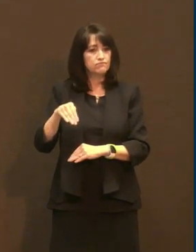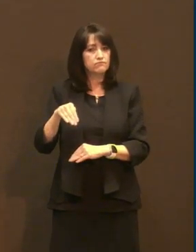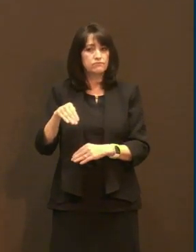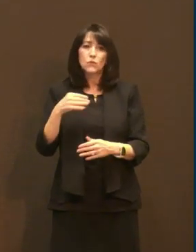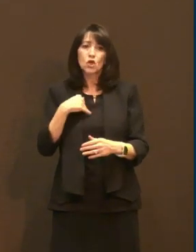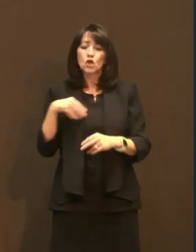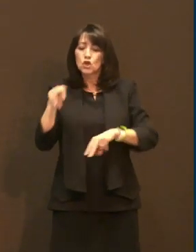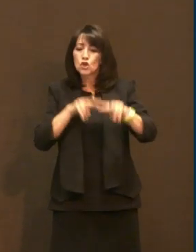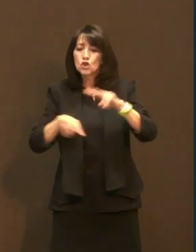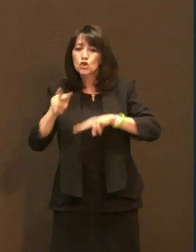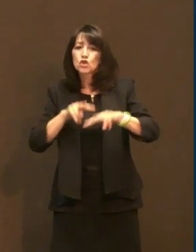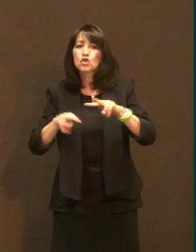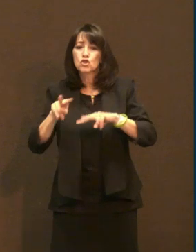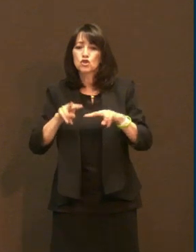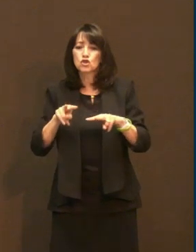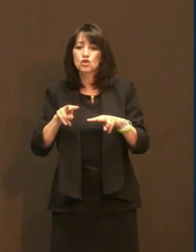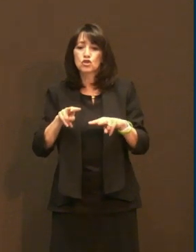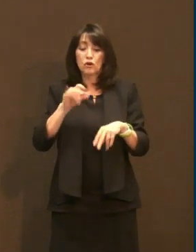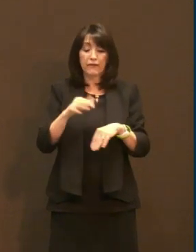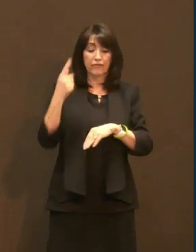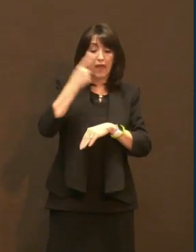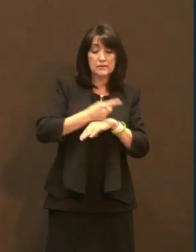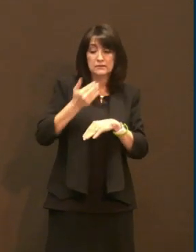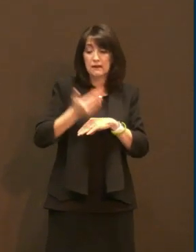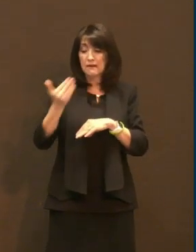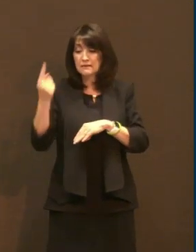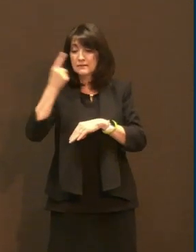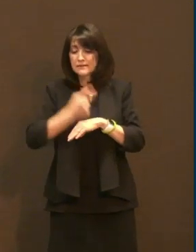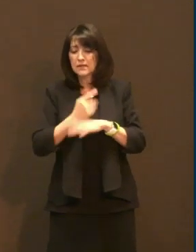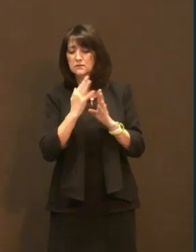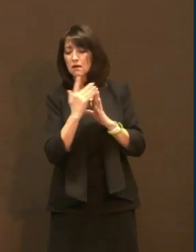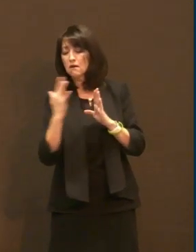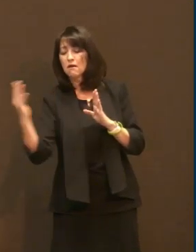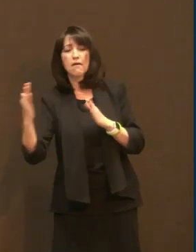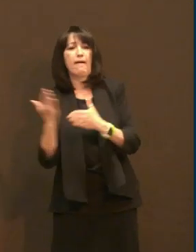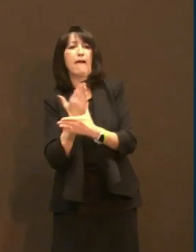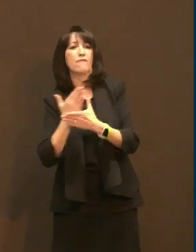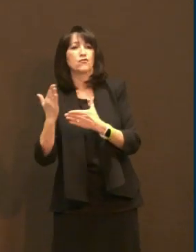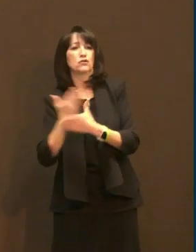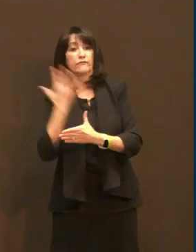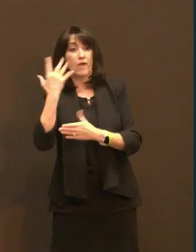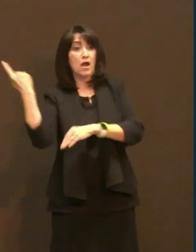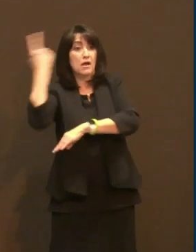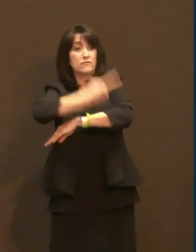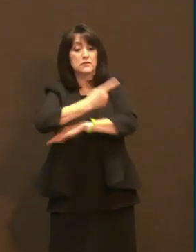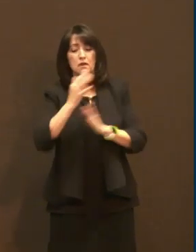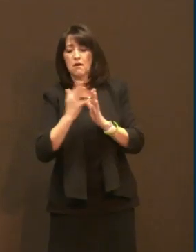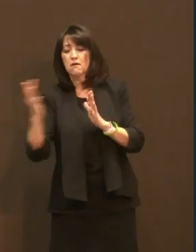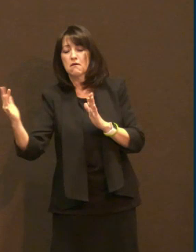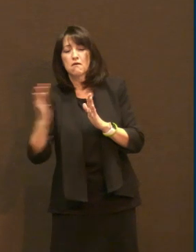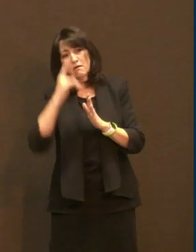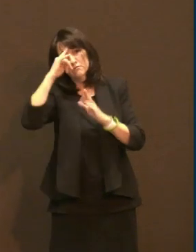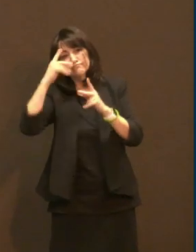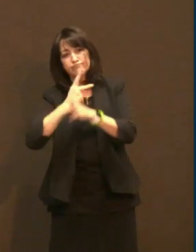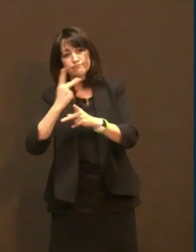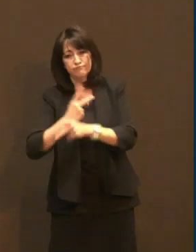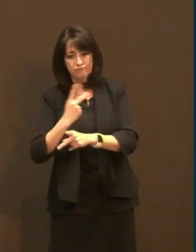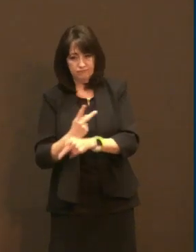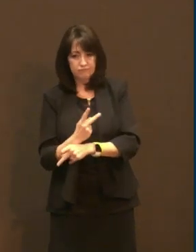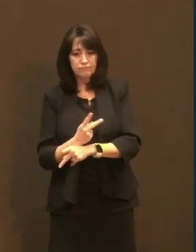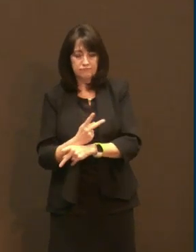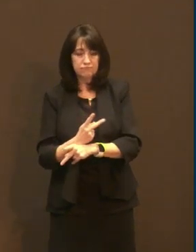some of the ups and downs and shows a declining trend. New positive cases, again, 5-day